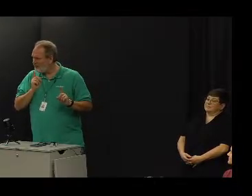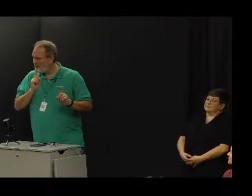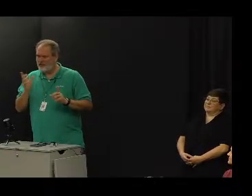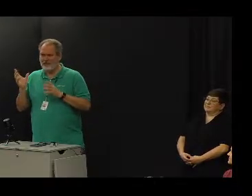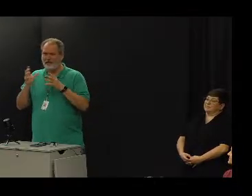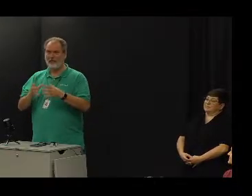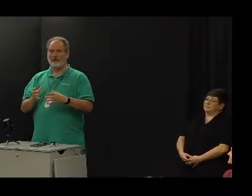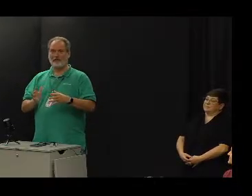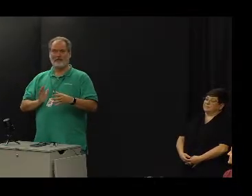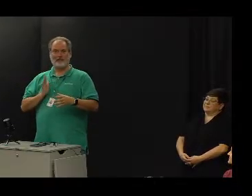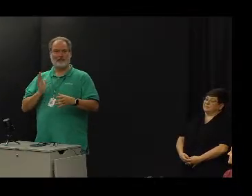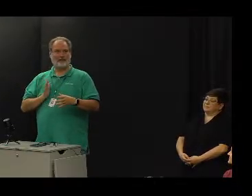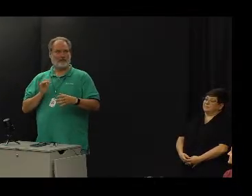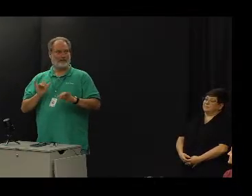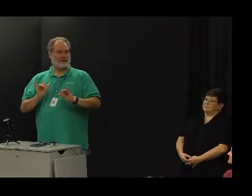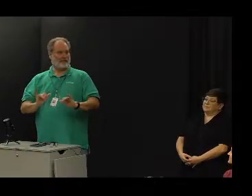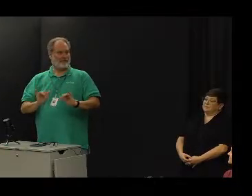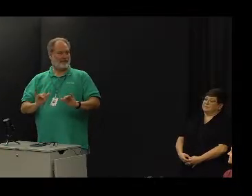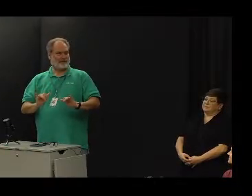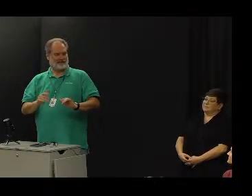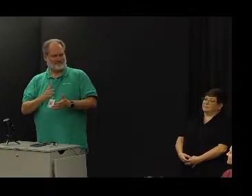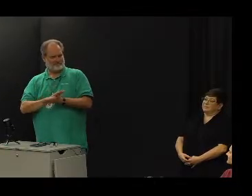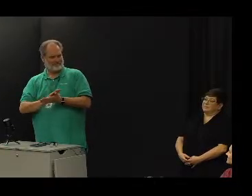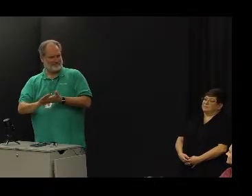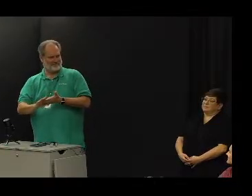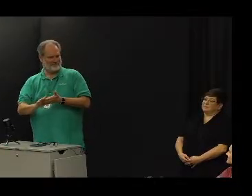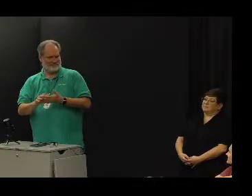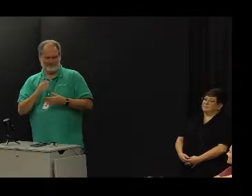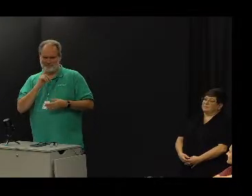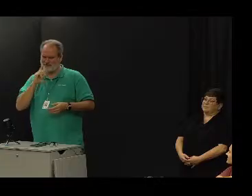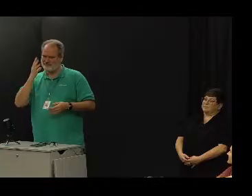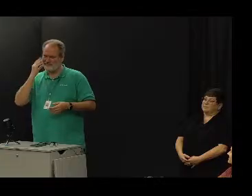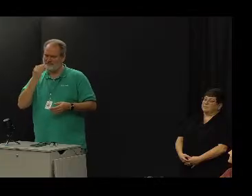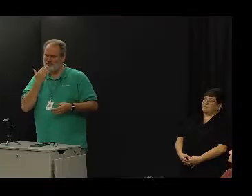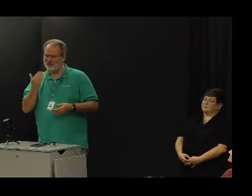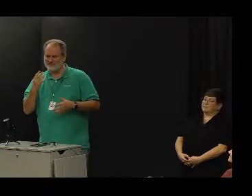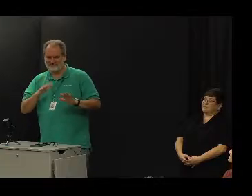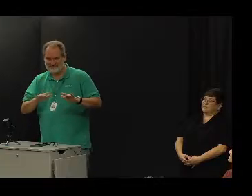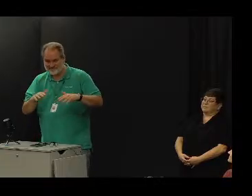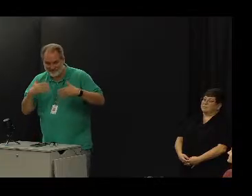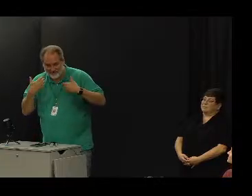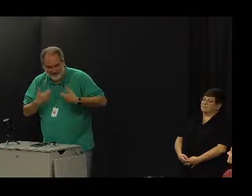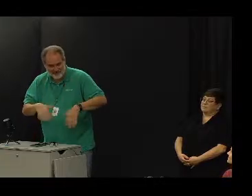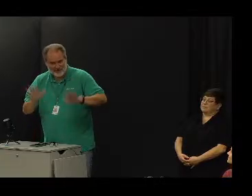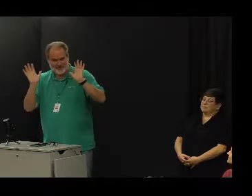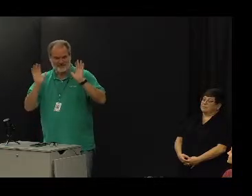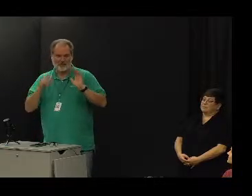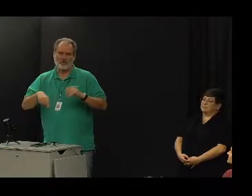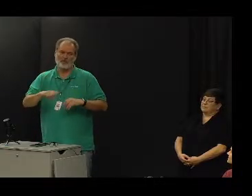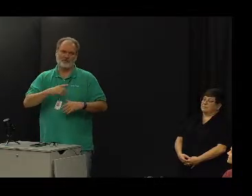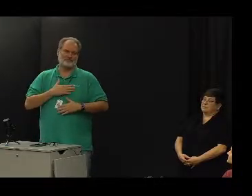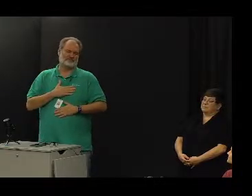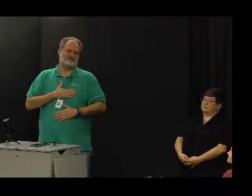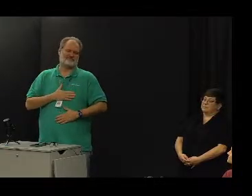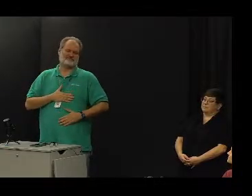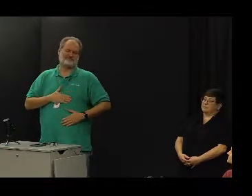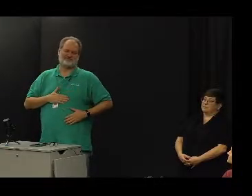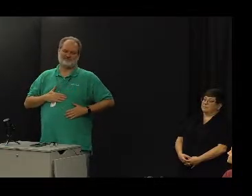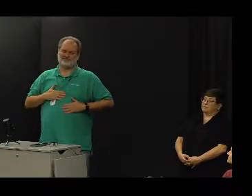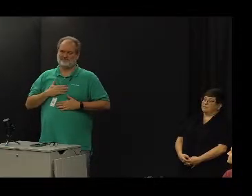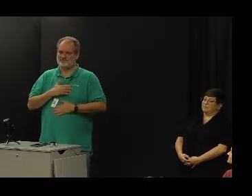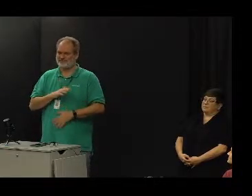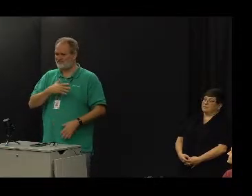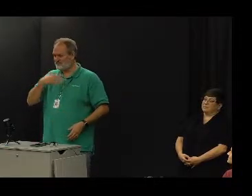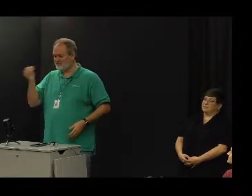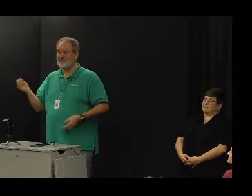game is played, they showed up ready and prepared, and they were excited. They enjoyed that nice experience.